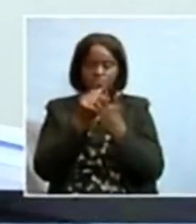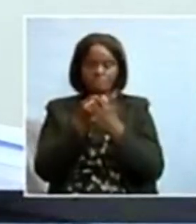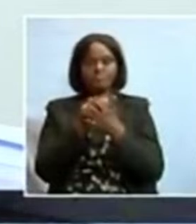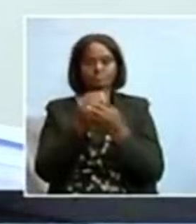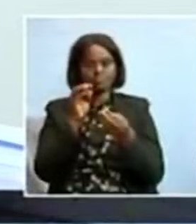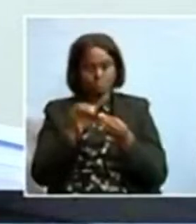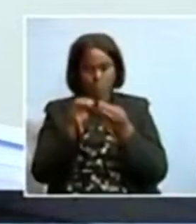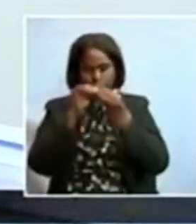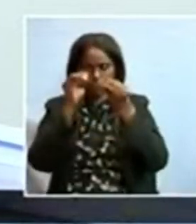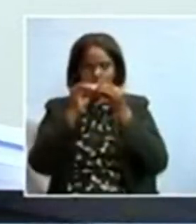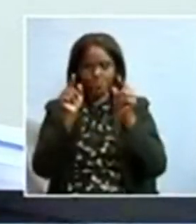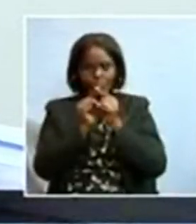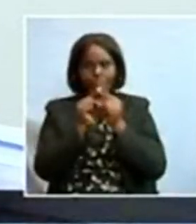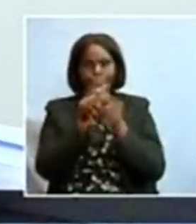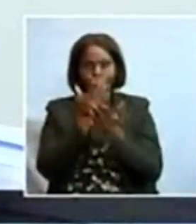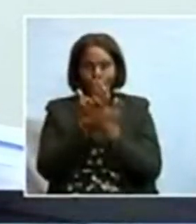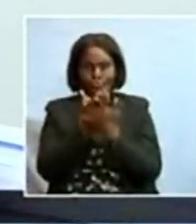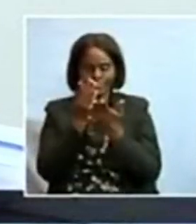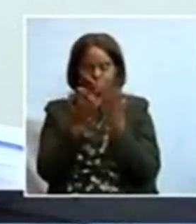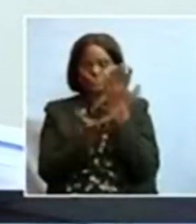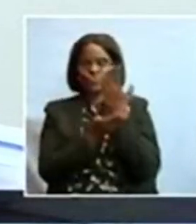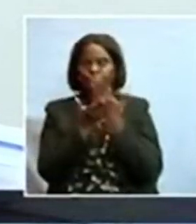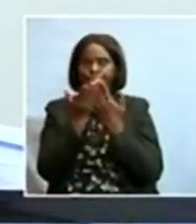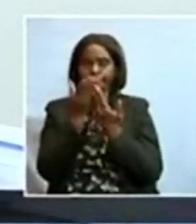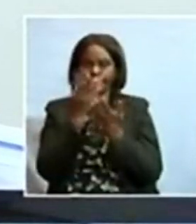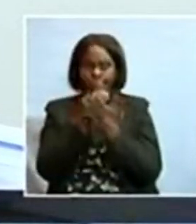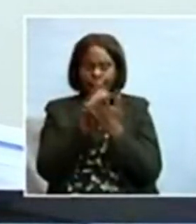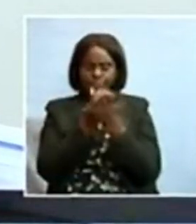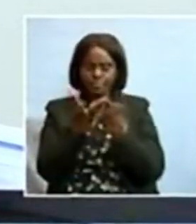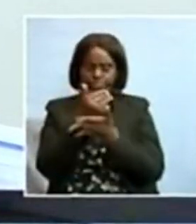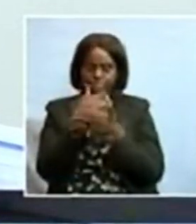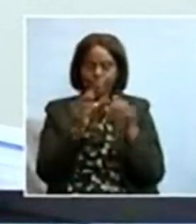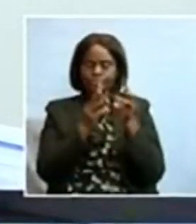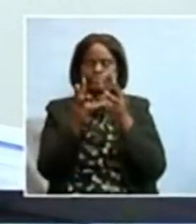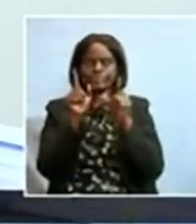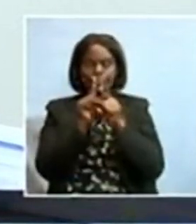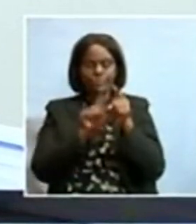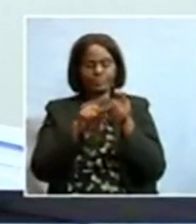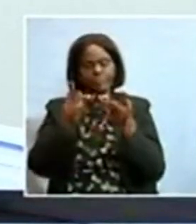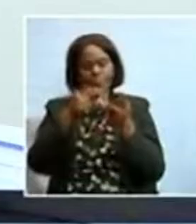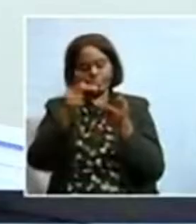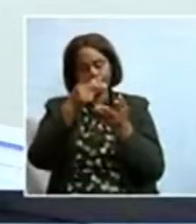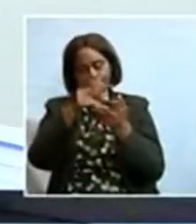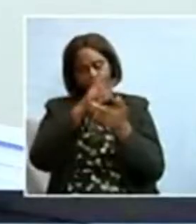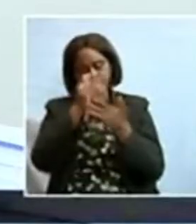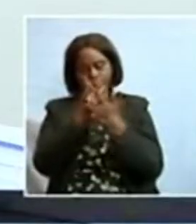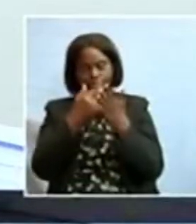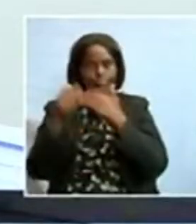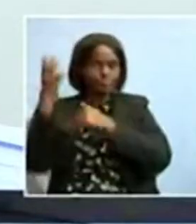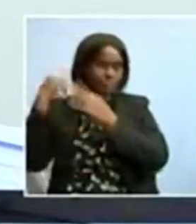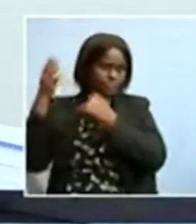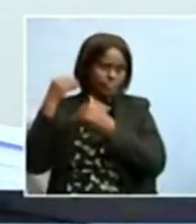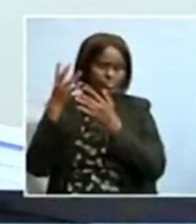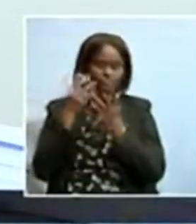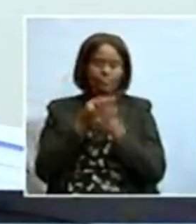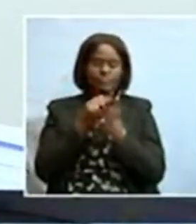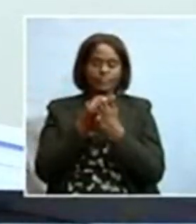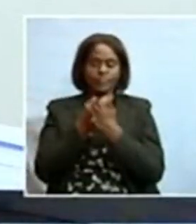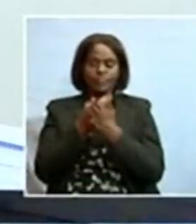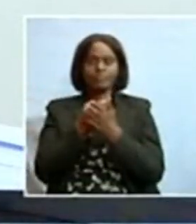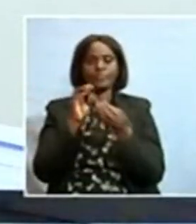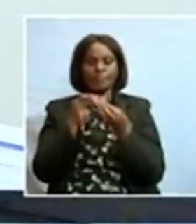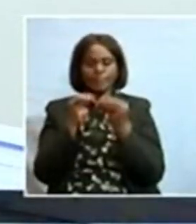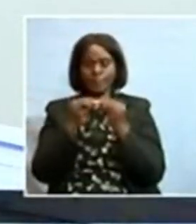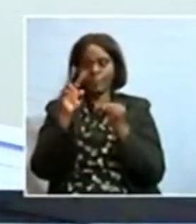prudence. We recommend that you improve revenue collection mechanism and prioritize the settlement of outstanding obligation.